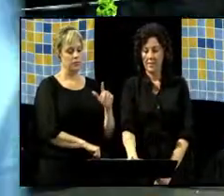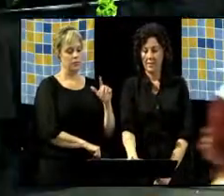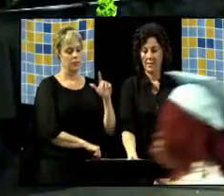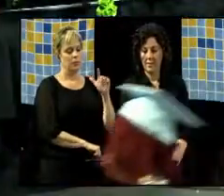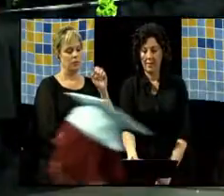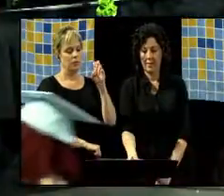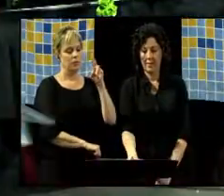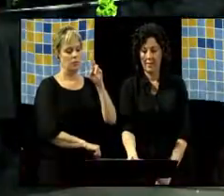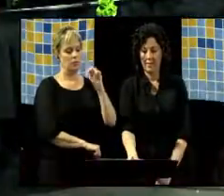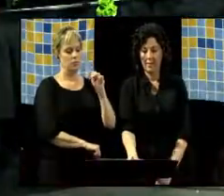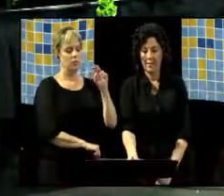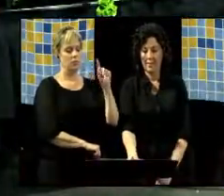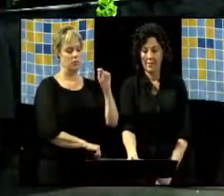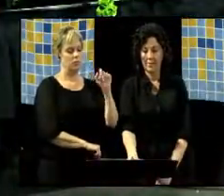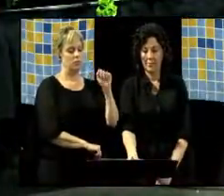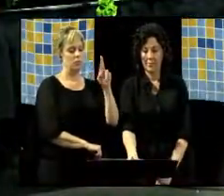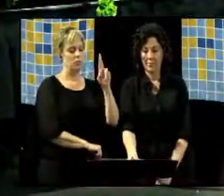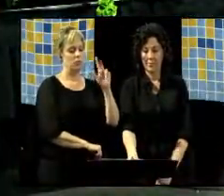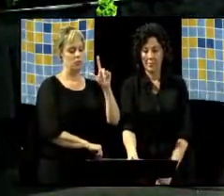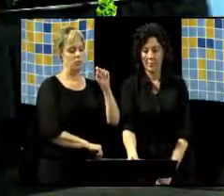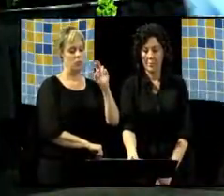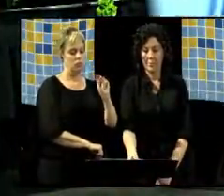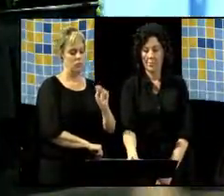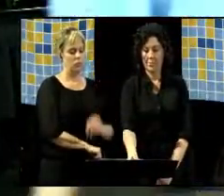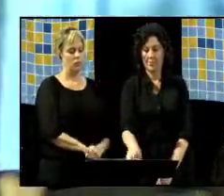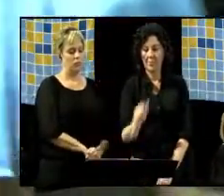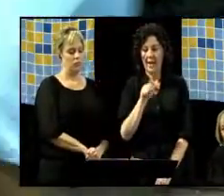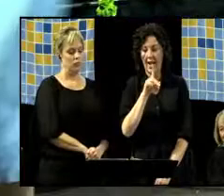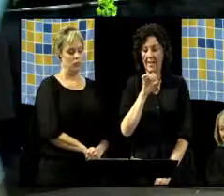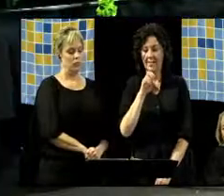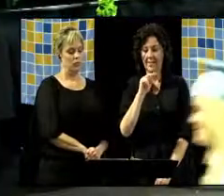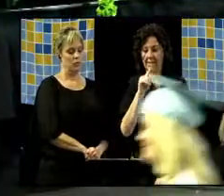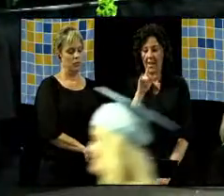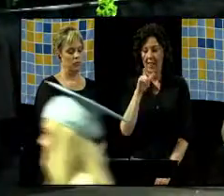Taylor, Jadesha Destiana Taylor,